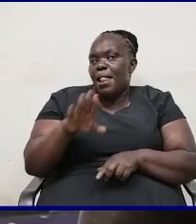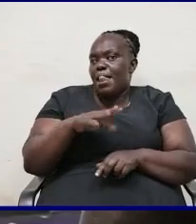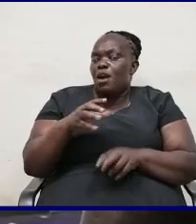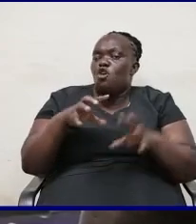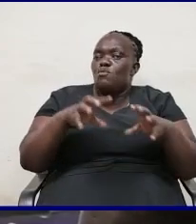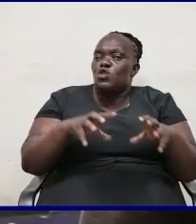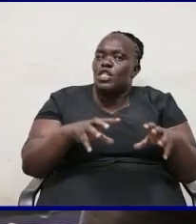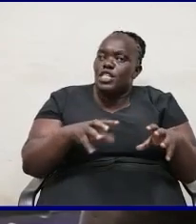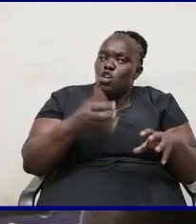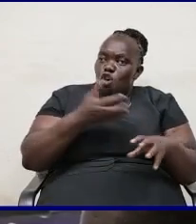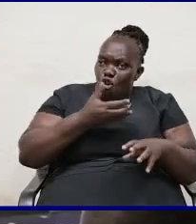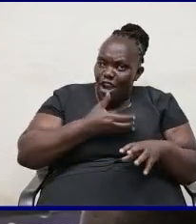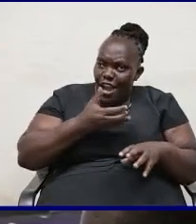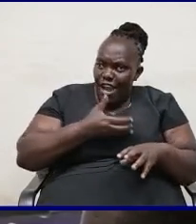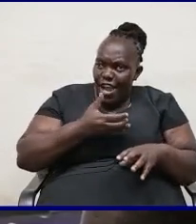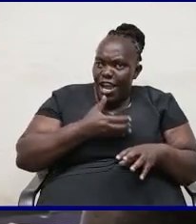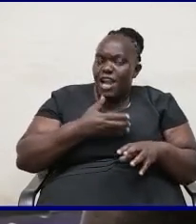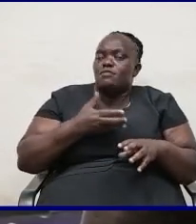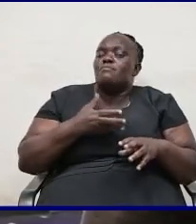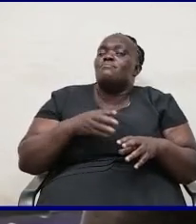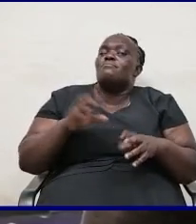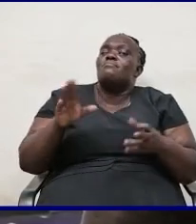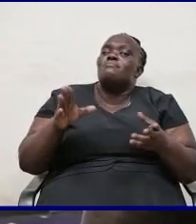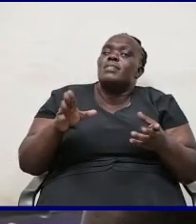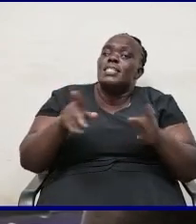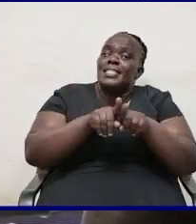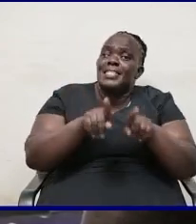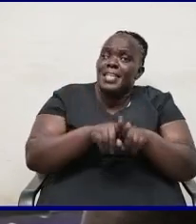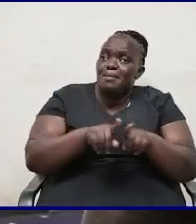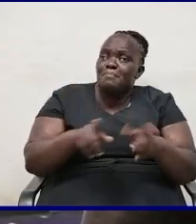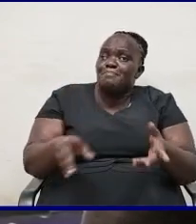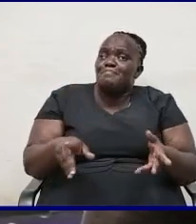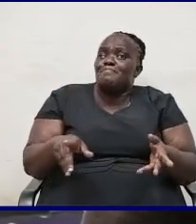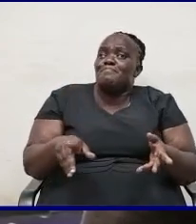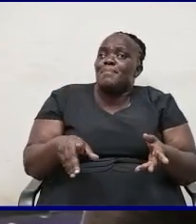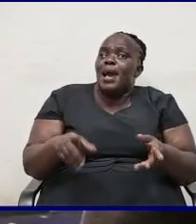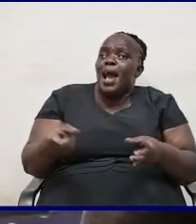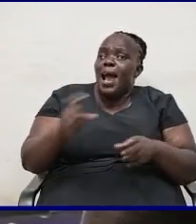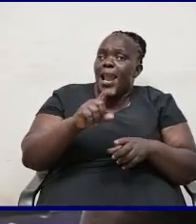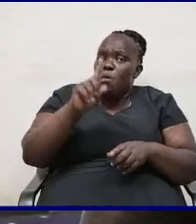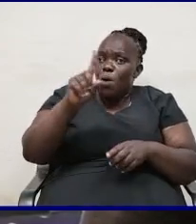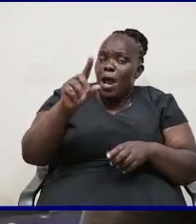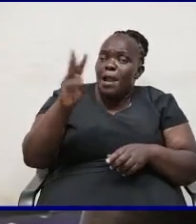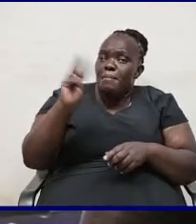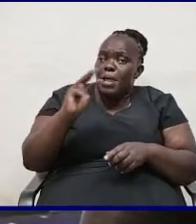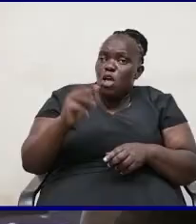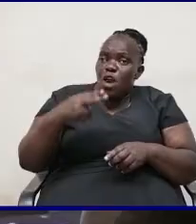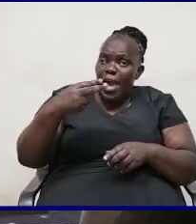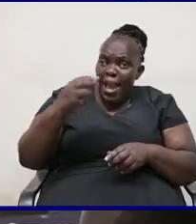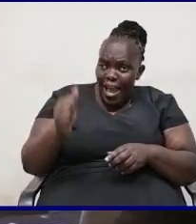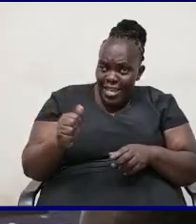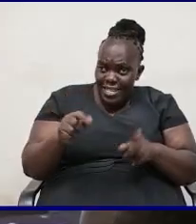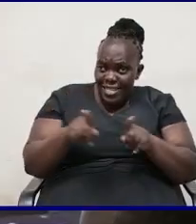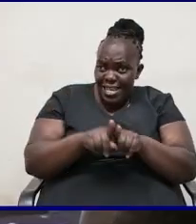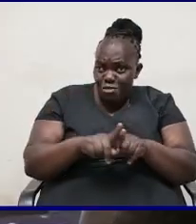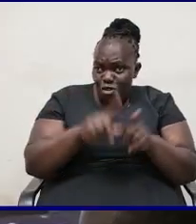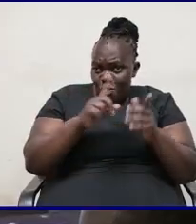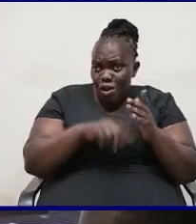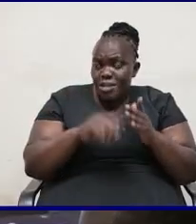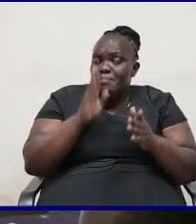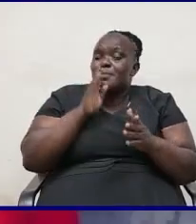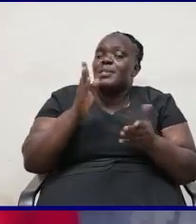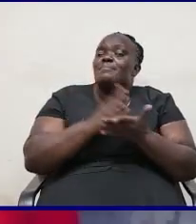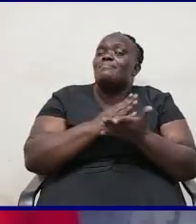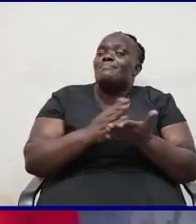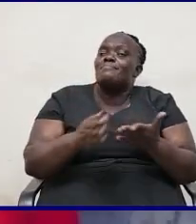that the communities are going to own it. And as a result of that, they have even added 1 million acres as part of what will be